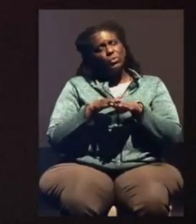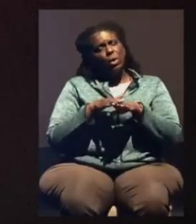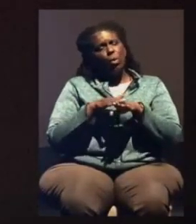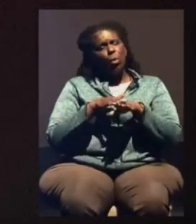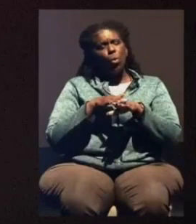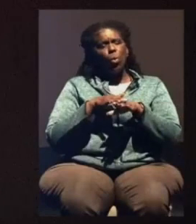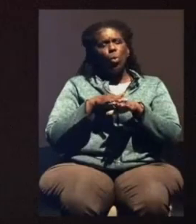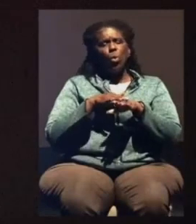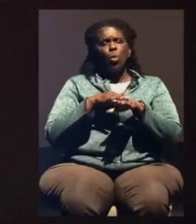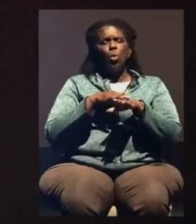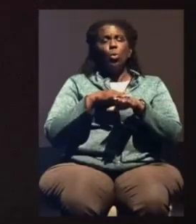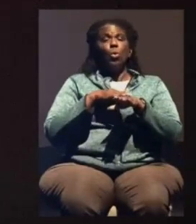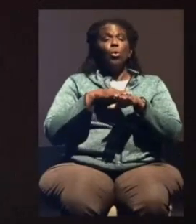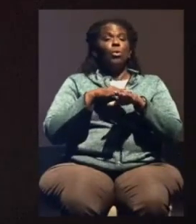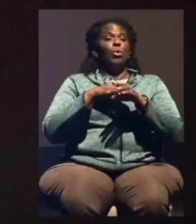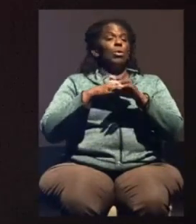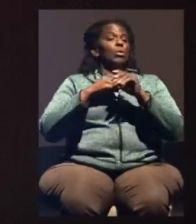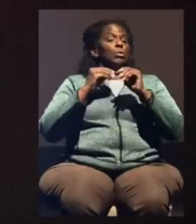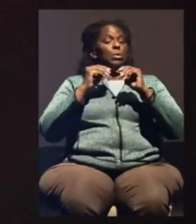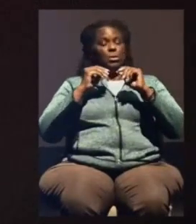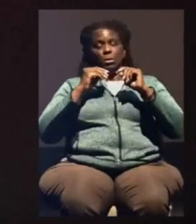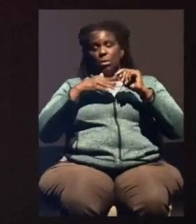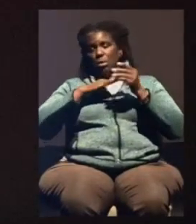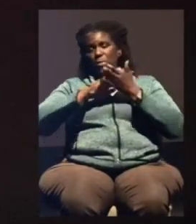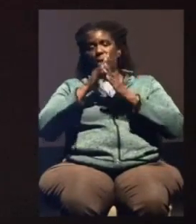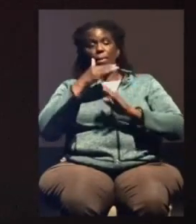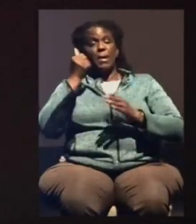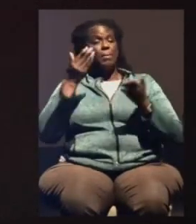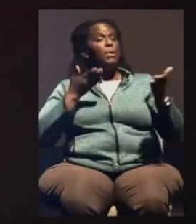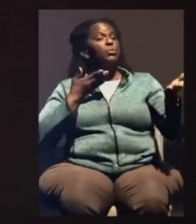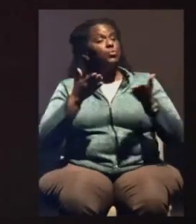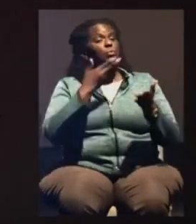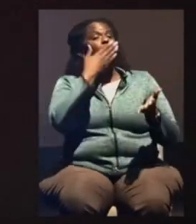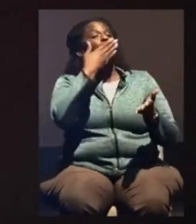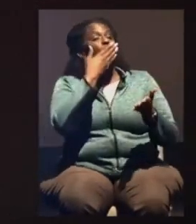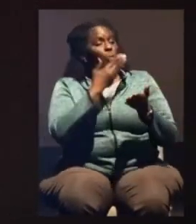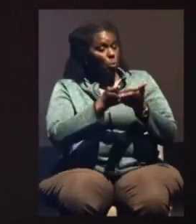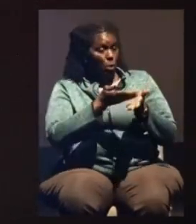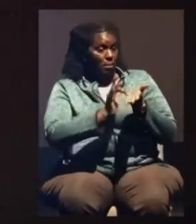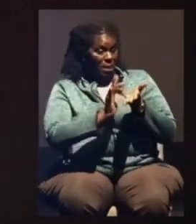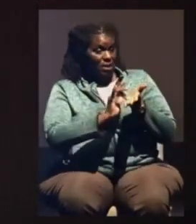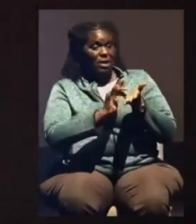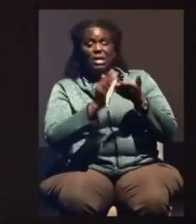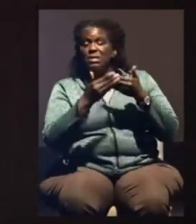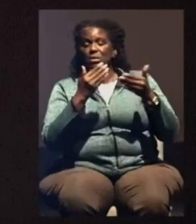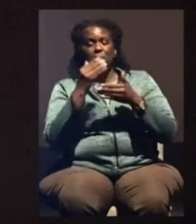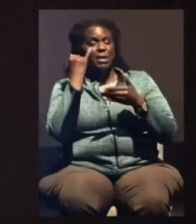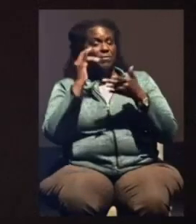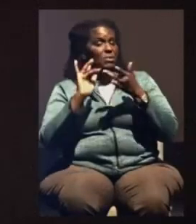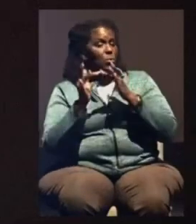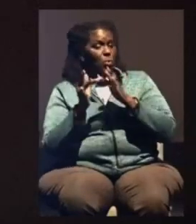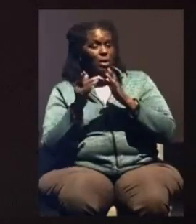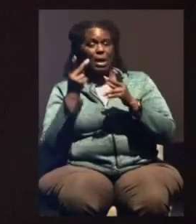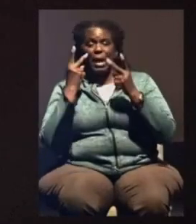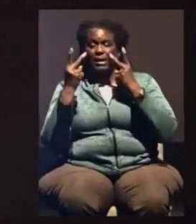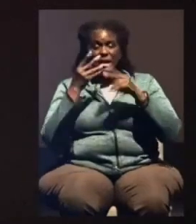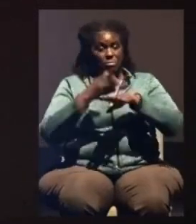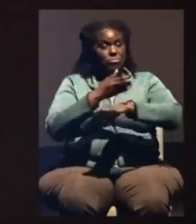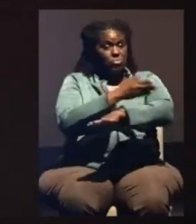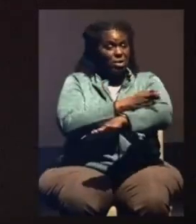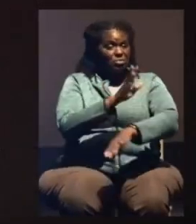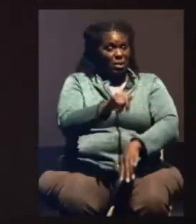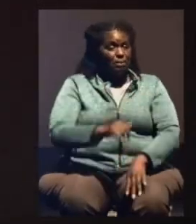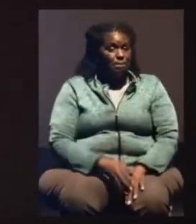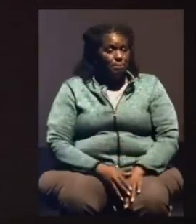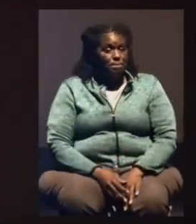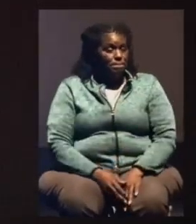light. But service is a good medicine, yeah. Even online. So I see some progress there.